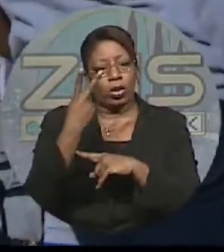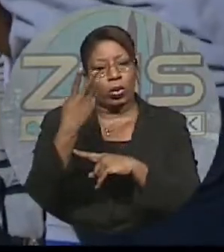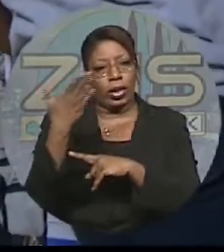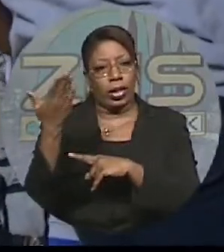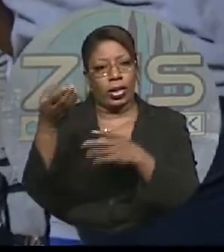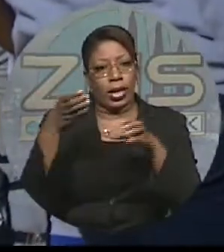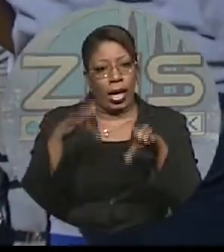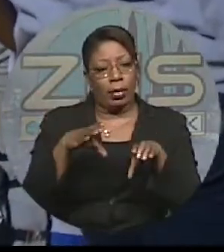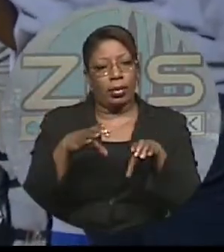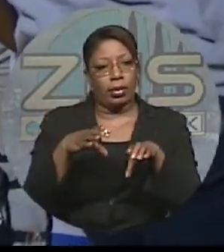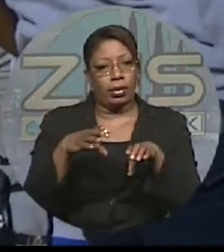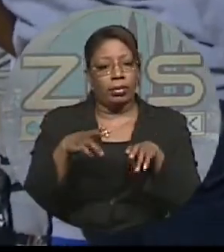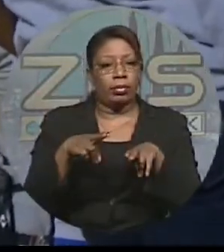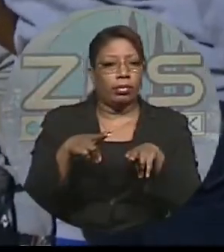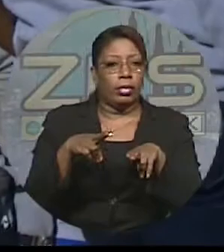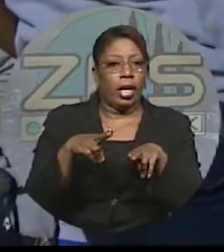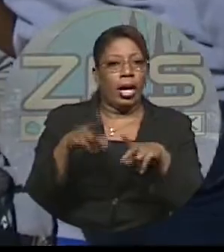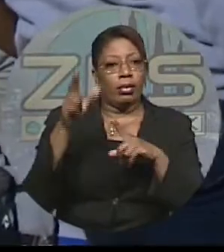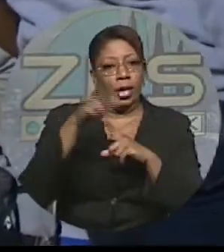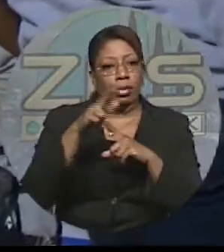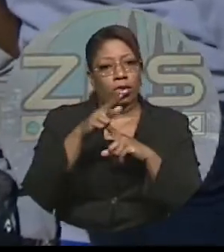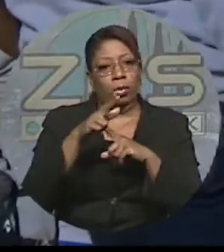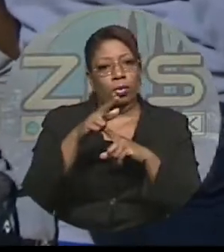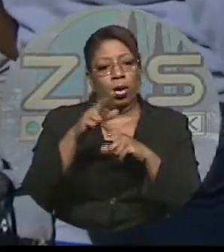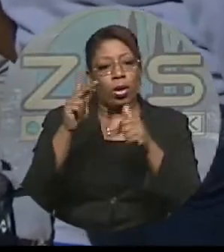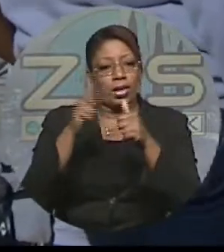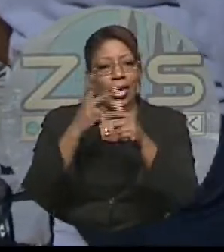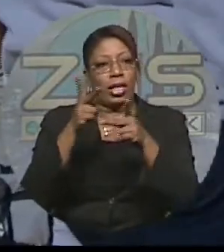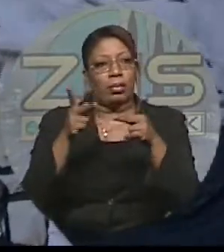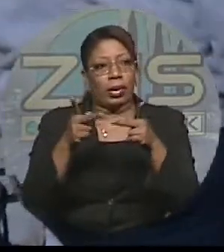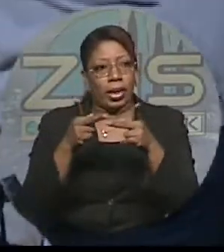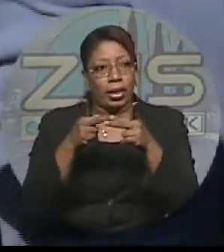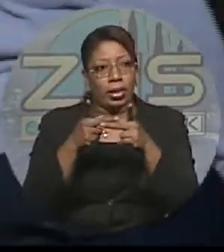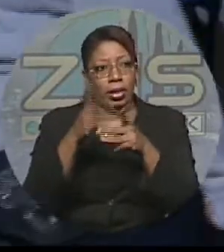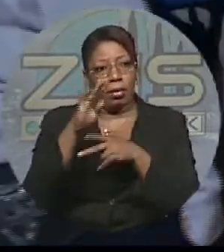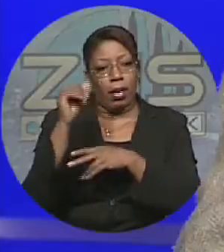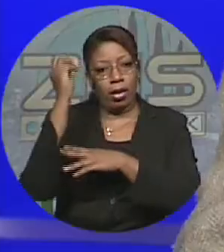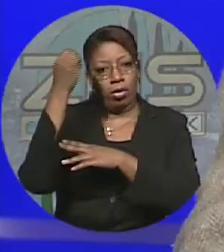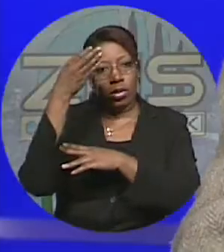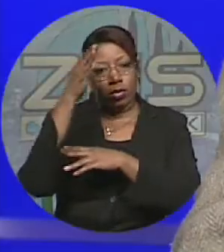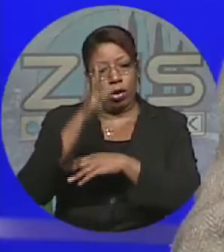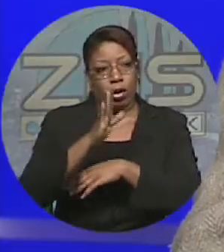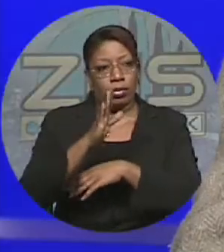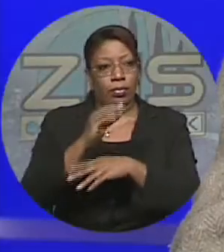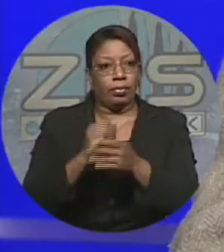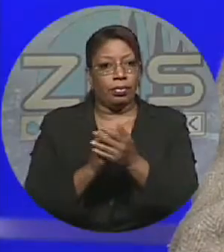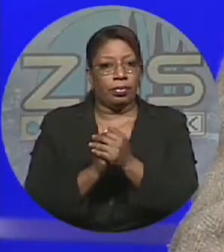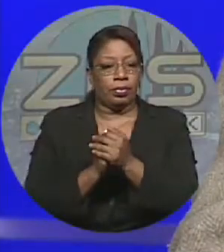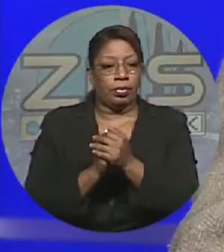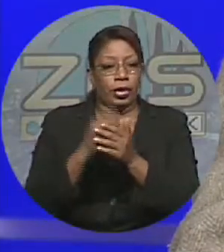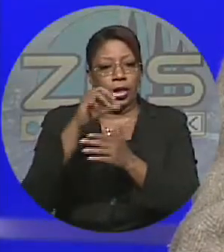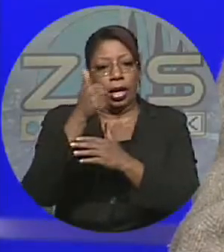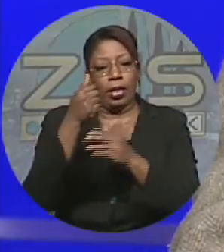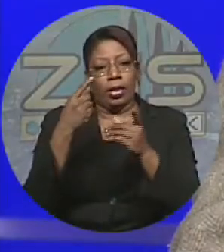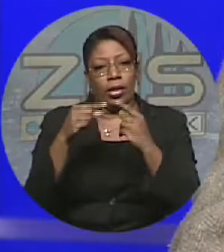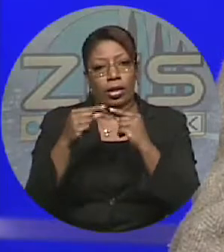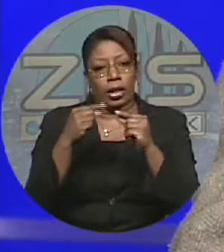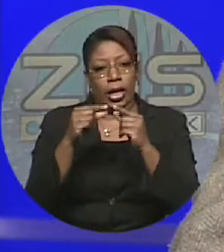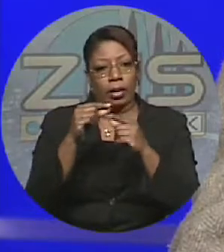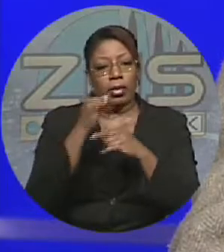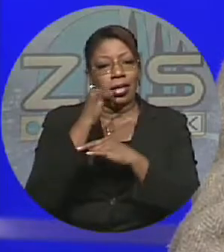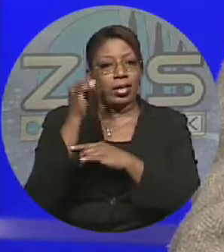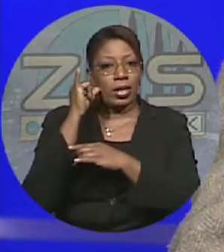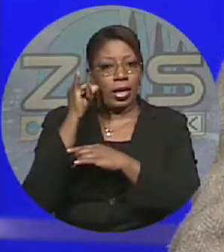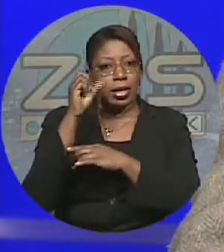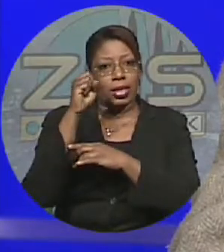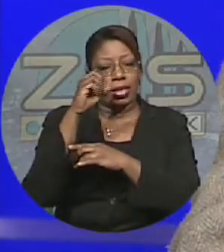happen. Champions or runners-up, by the grace of God. Now, in the only other game played yesterday, SAC's